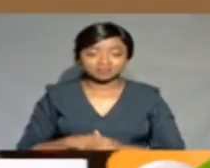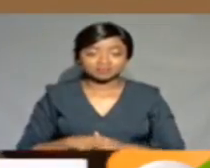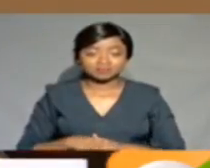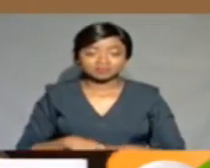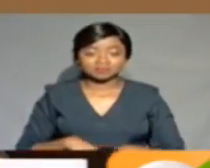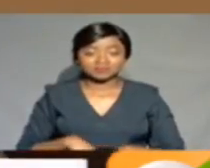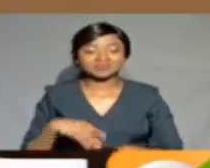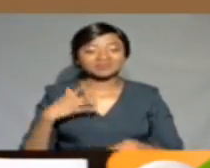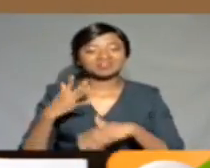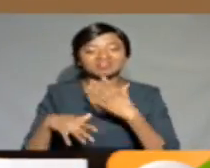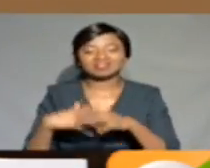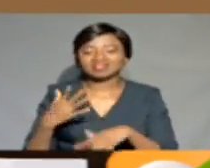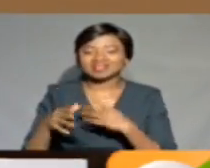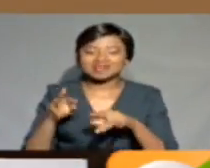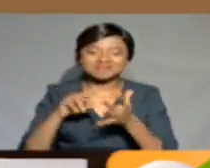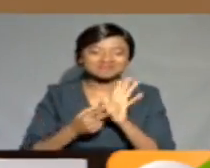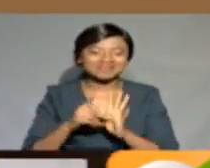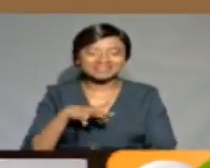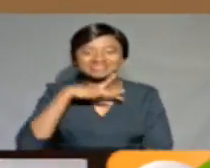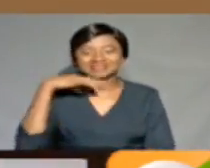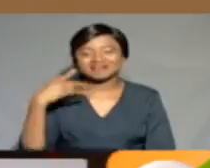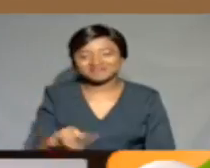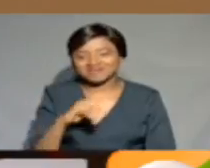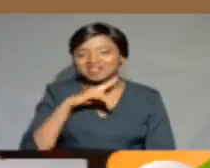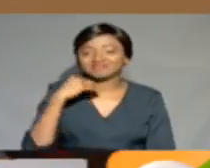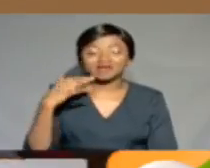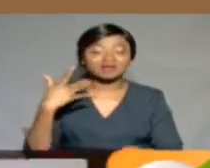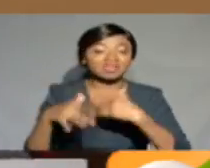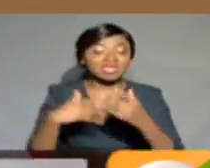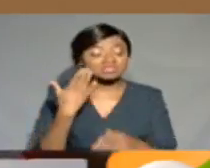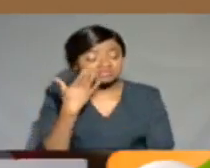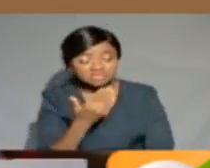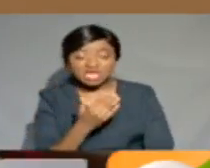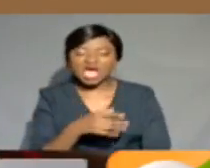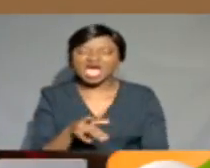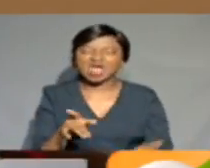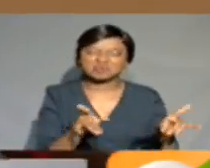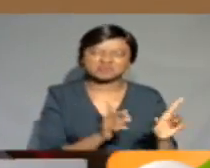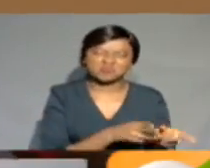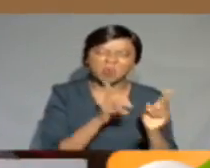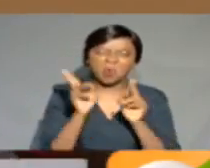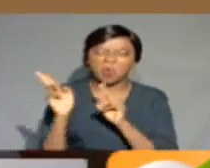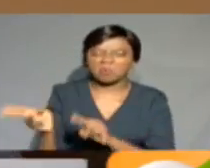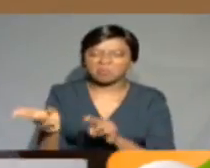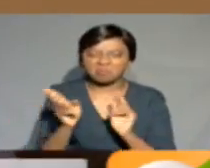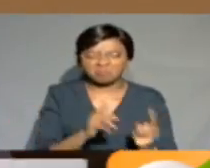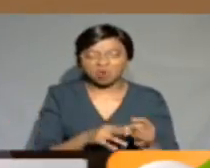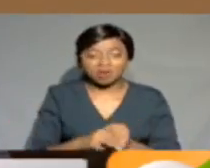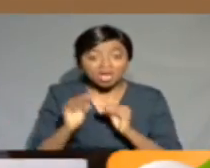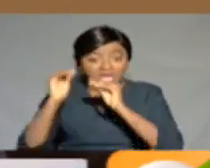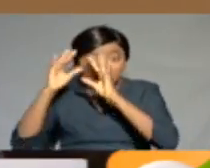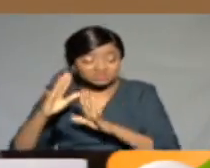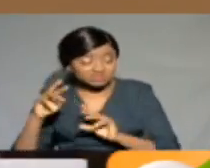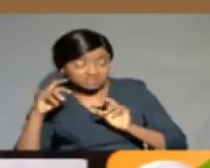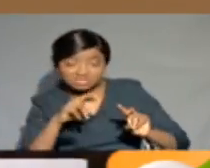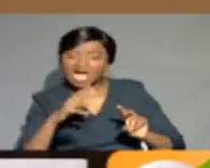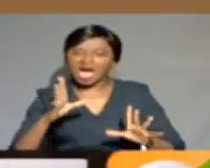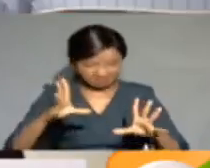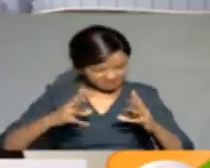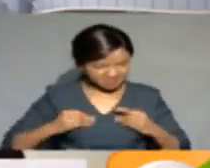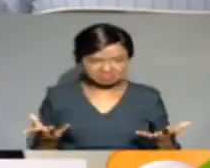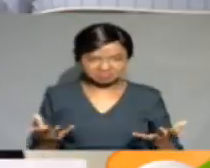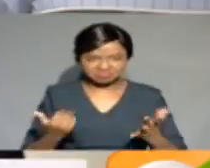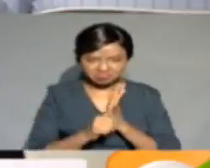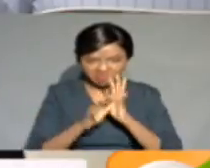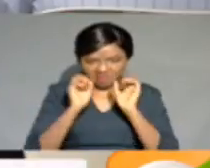by that it became like a fun, and it was so normalized. Right. Like it was very normal to do that. Okay. And the teachers like really approved it. All